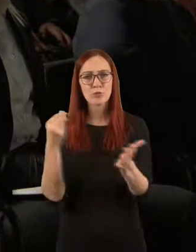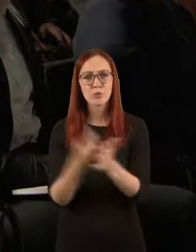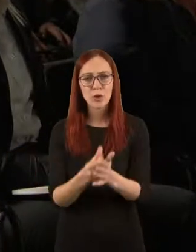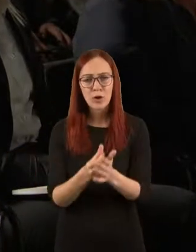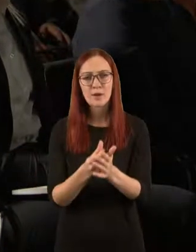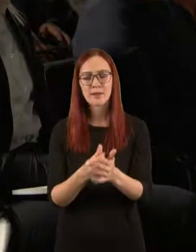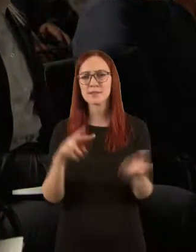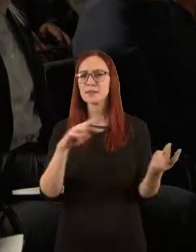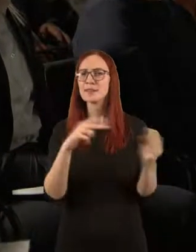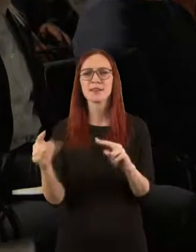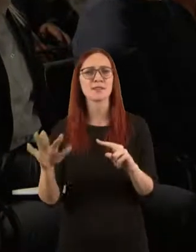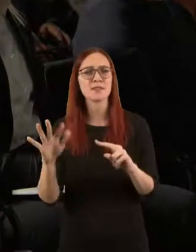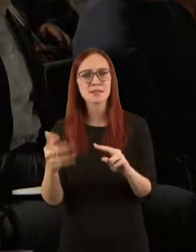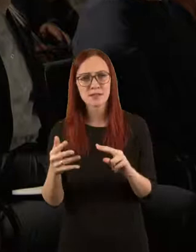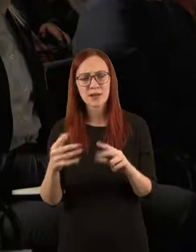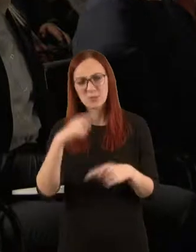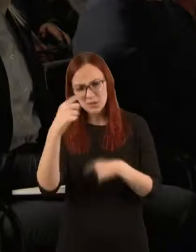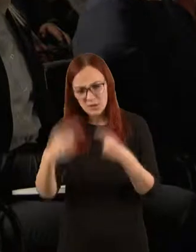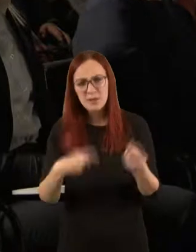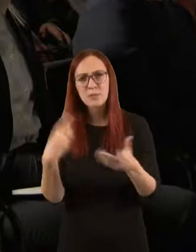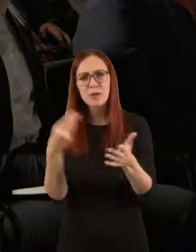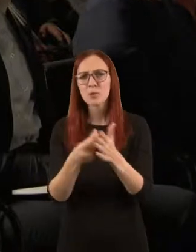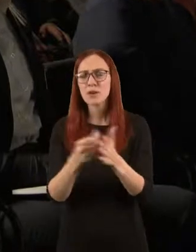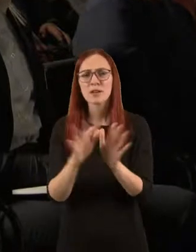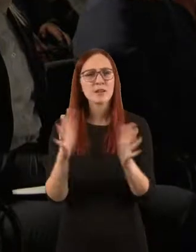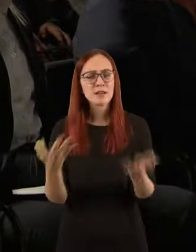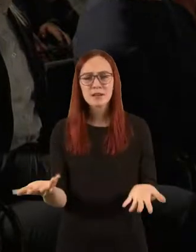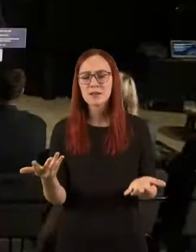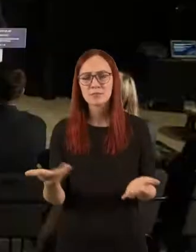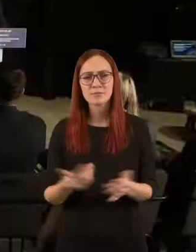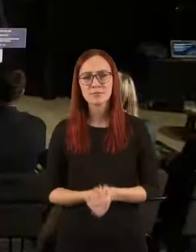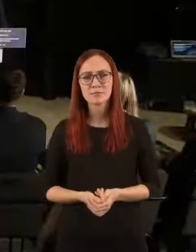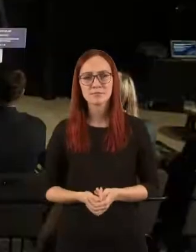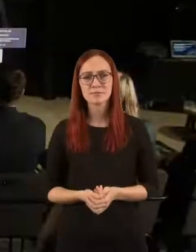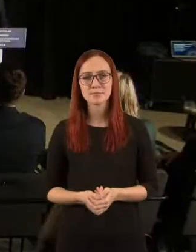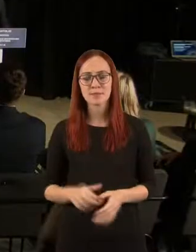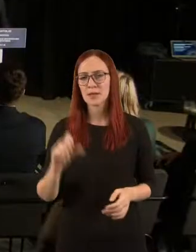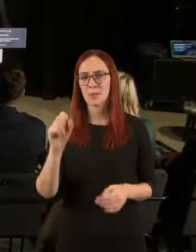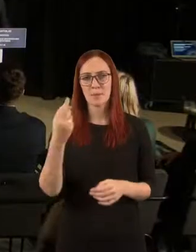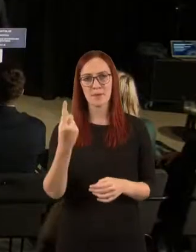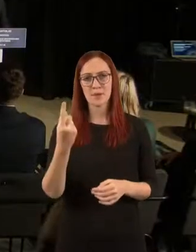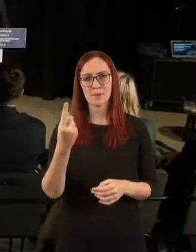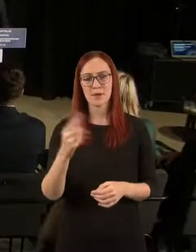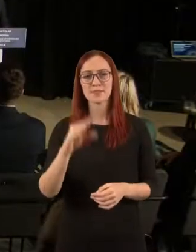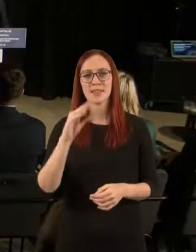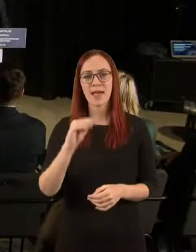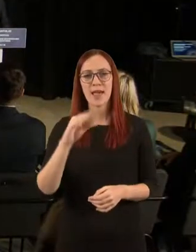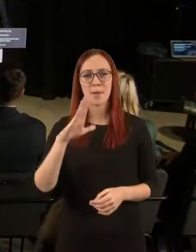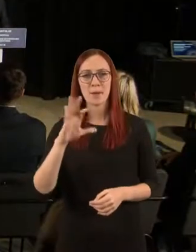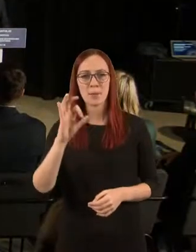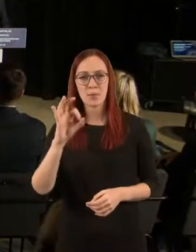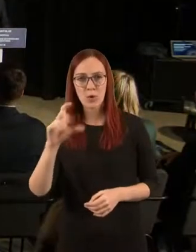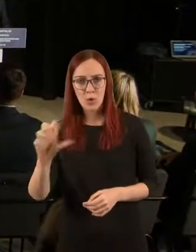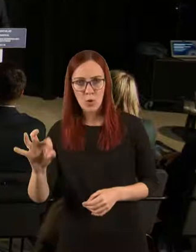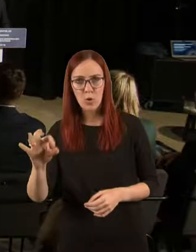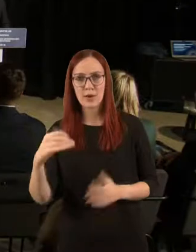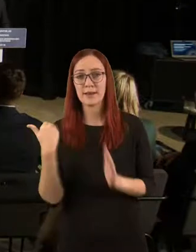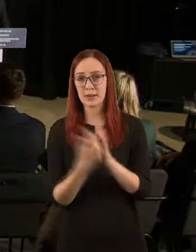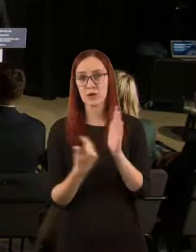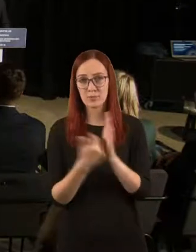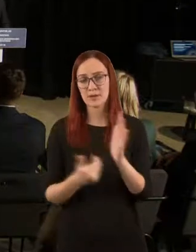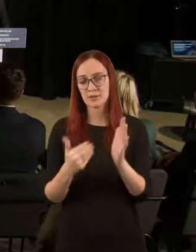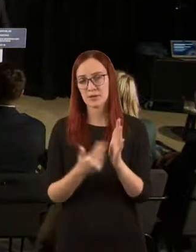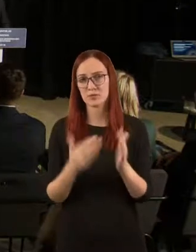You mentioned pollution taxes, that there will be changes in the pollution taxes. Who is going to pay those taxes? Well,